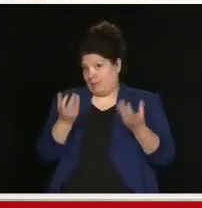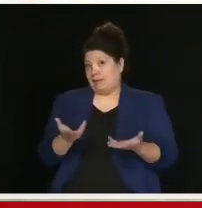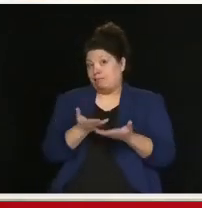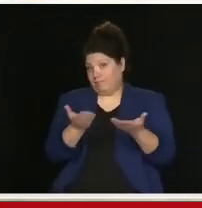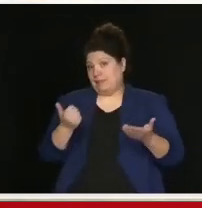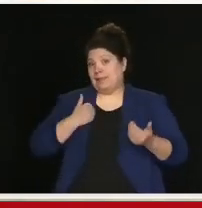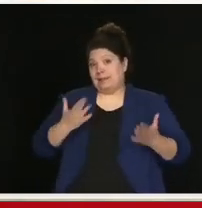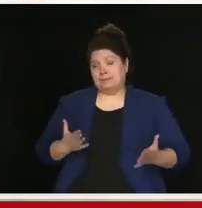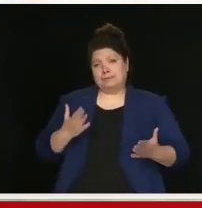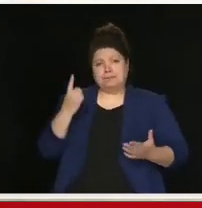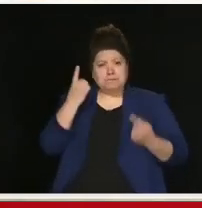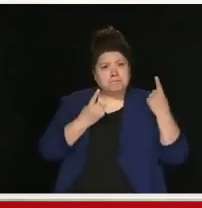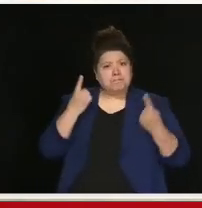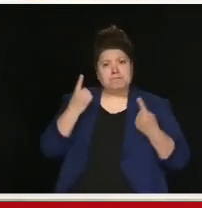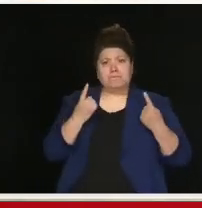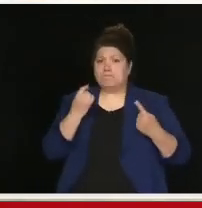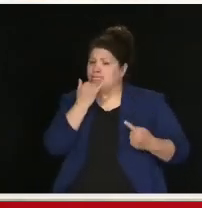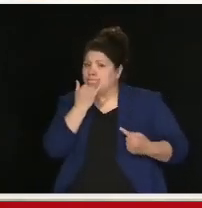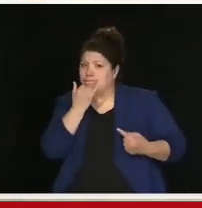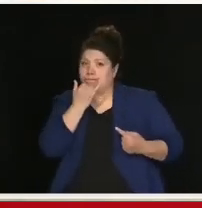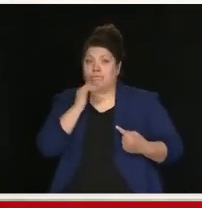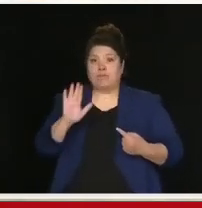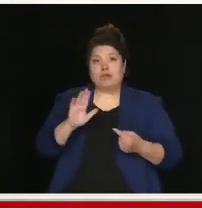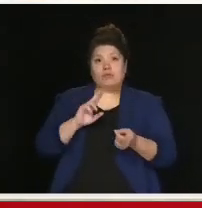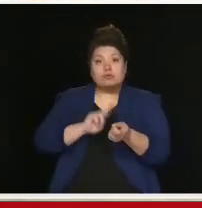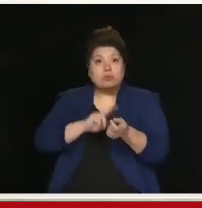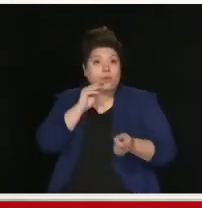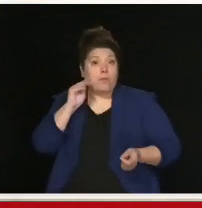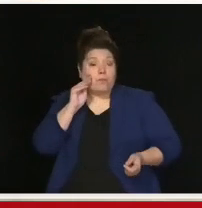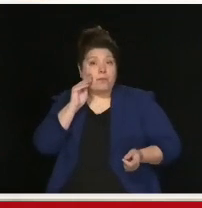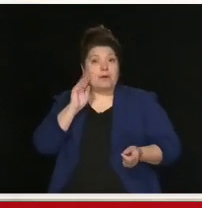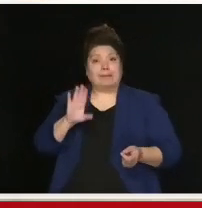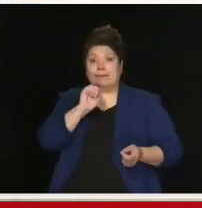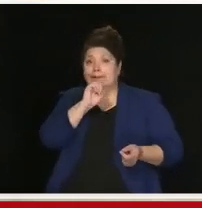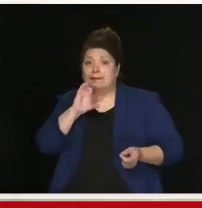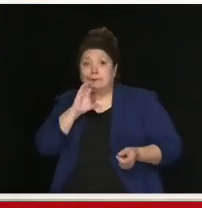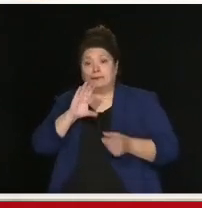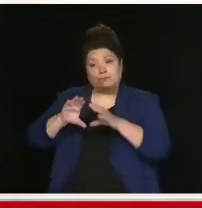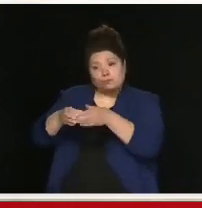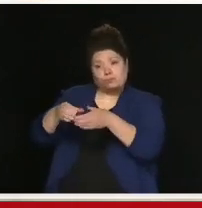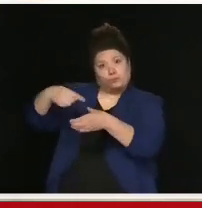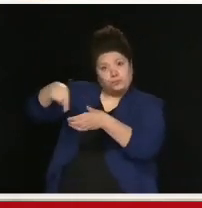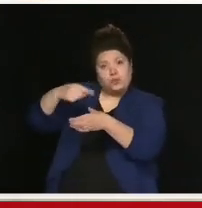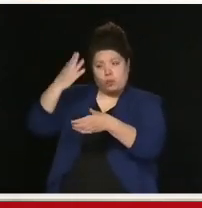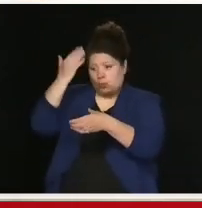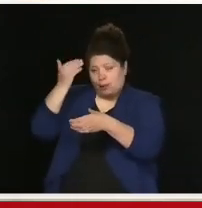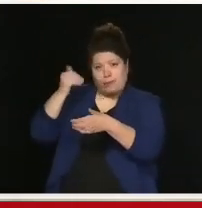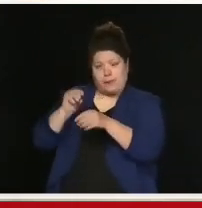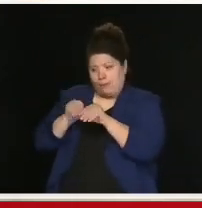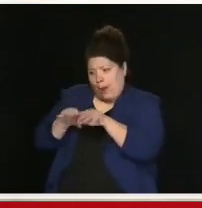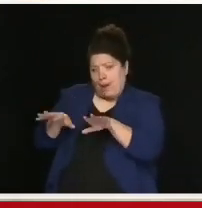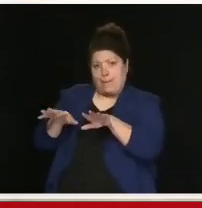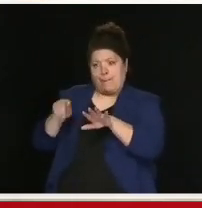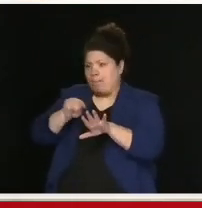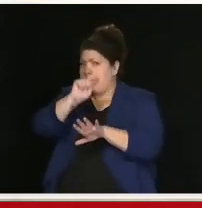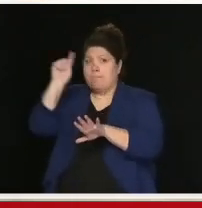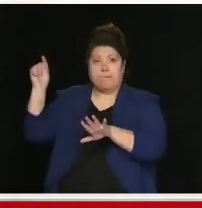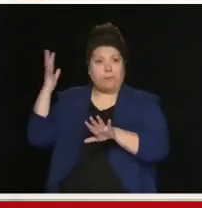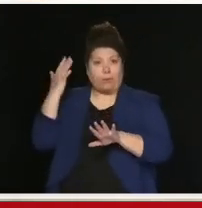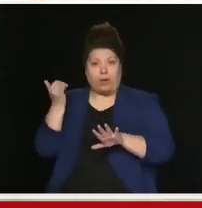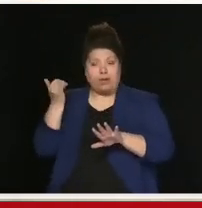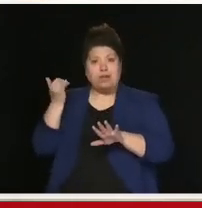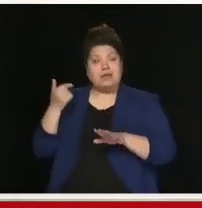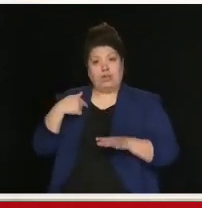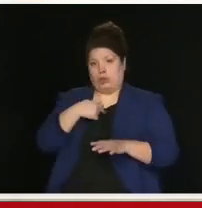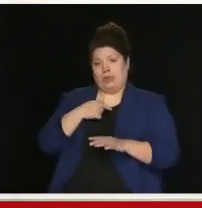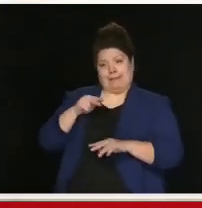have questions regarding the long-term care center, the elderly institutions, and it is